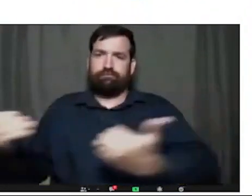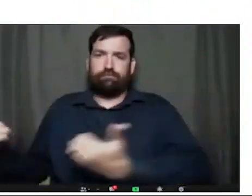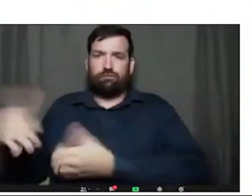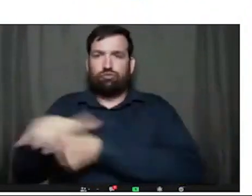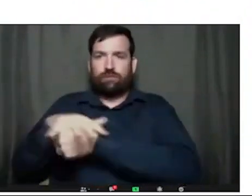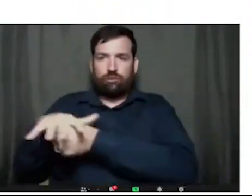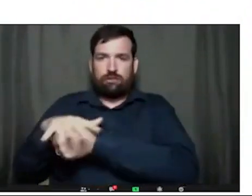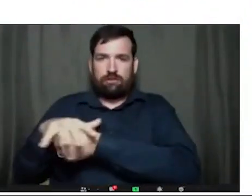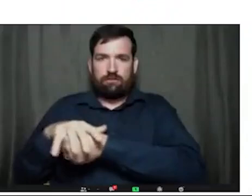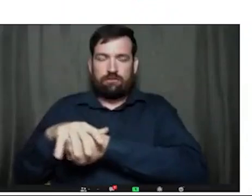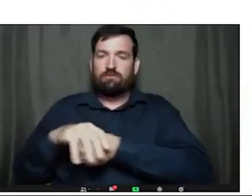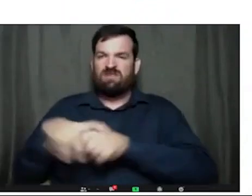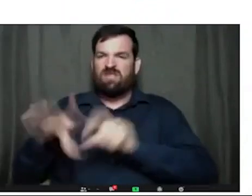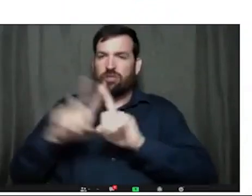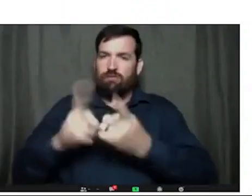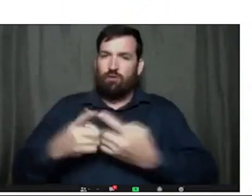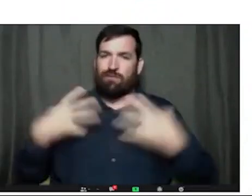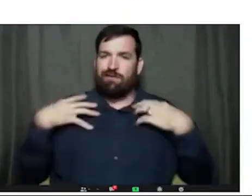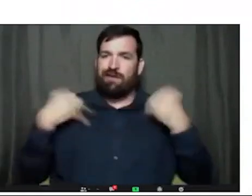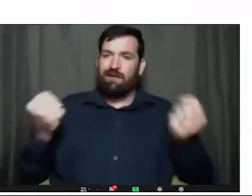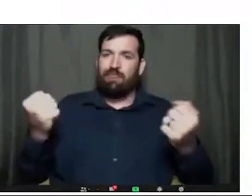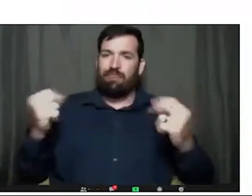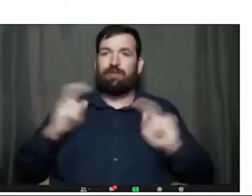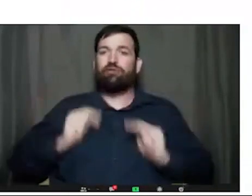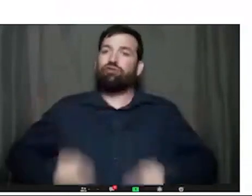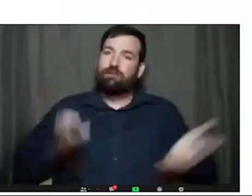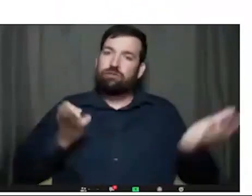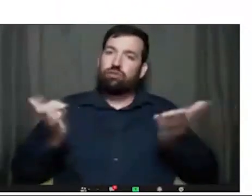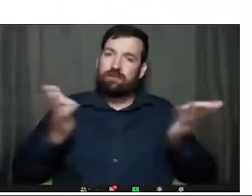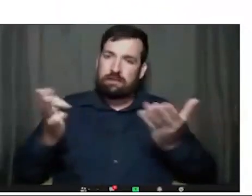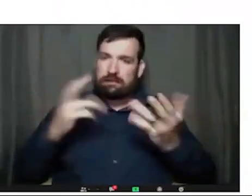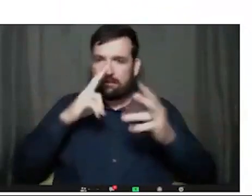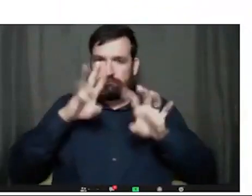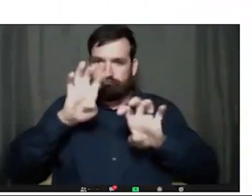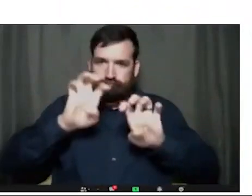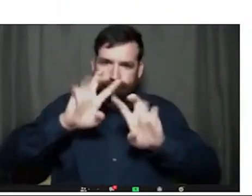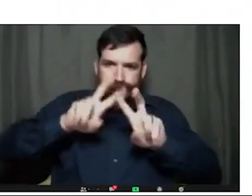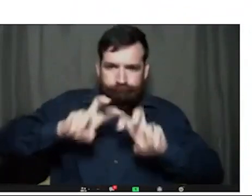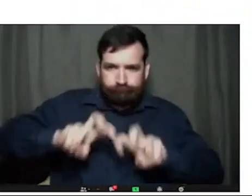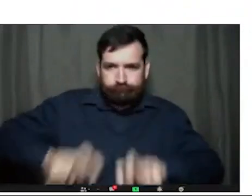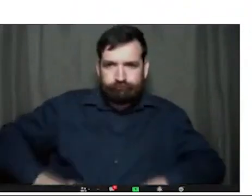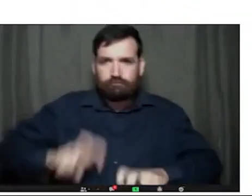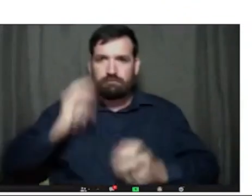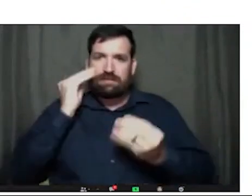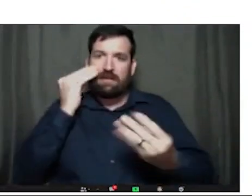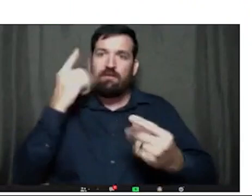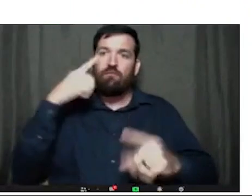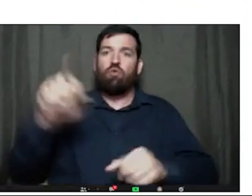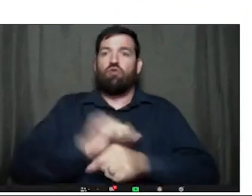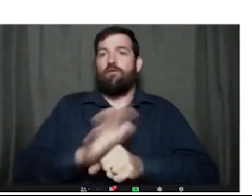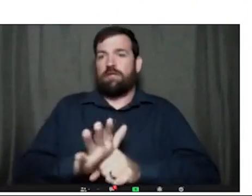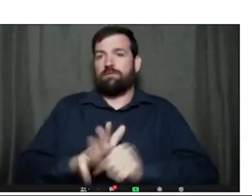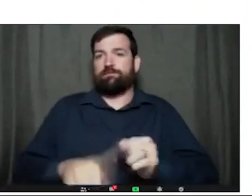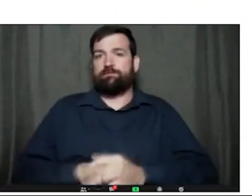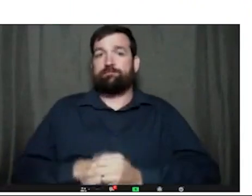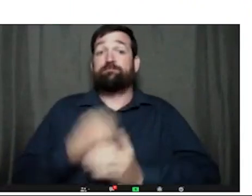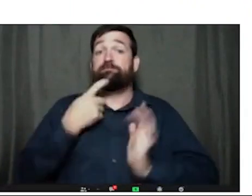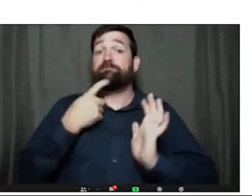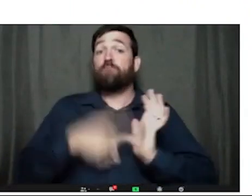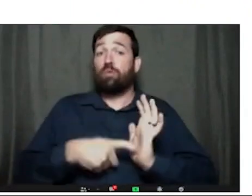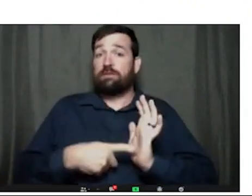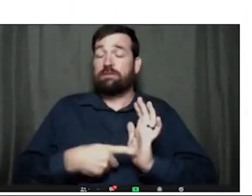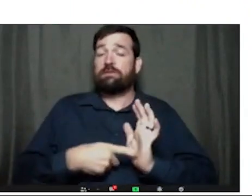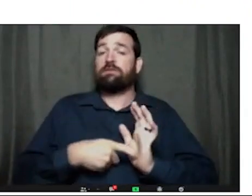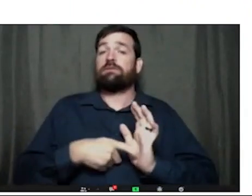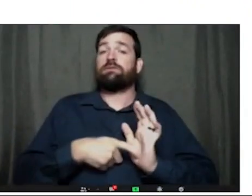Department of Health and Human Services also evaluates the data for COVID. And so what you can see here, if you look on that